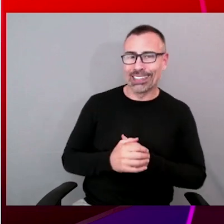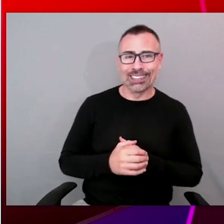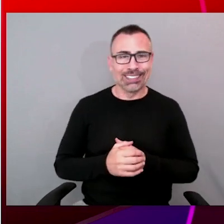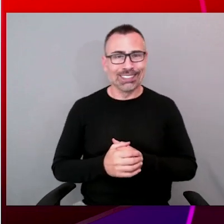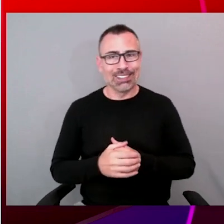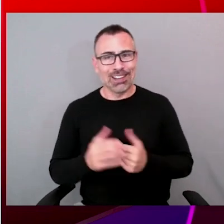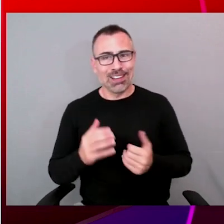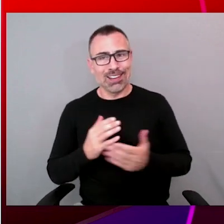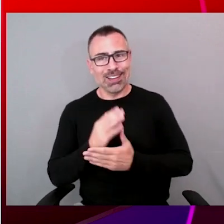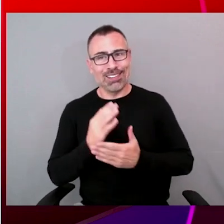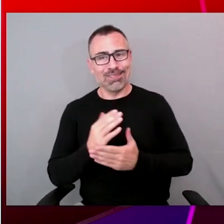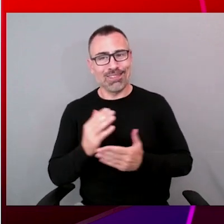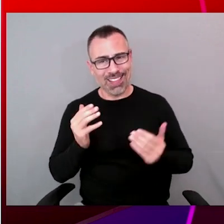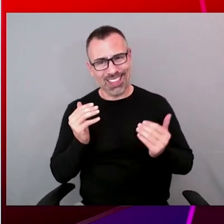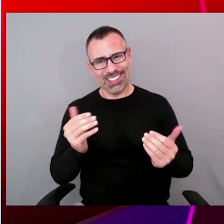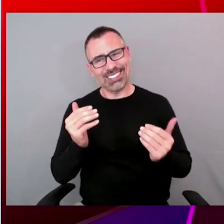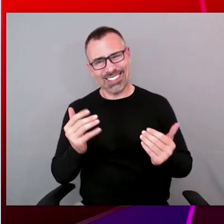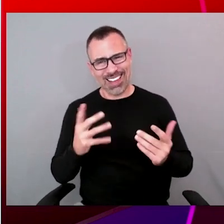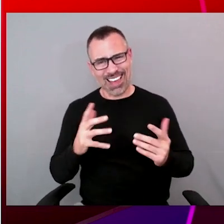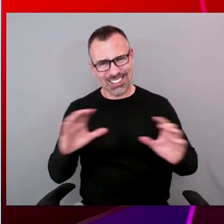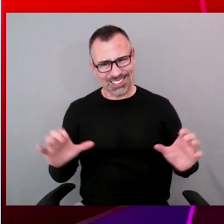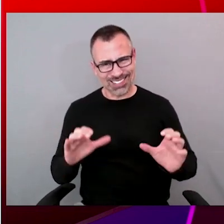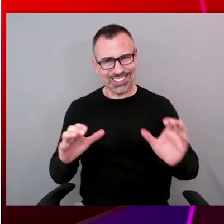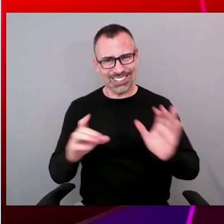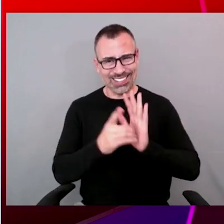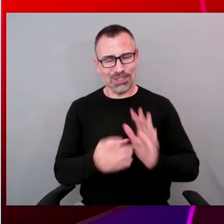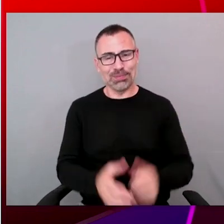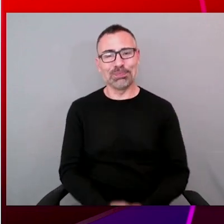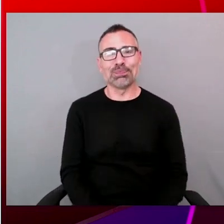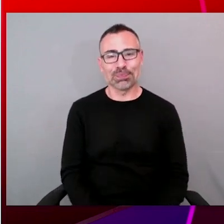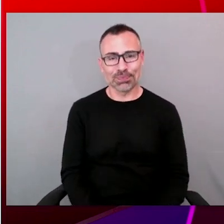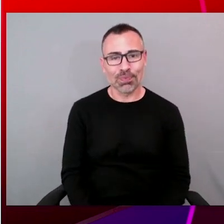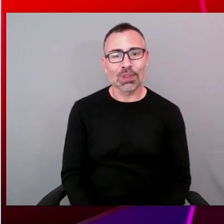we should just let's get into the demo. Yes. Let's do it.